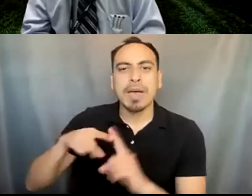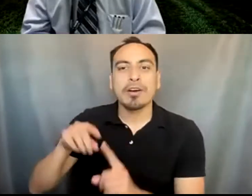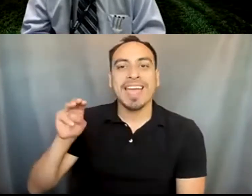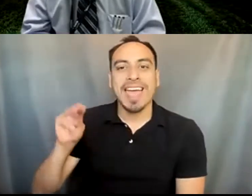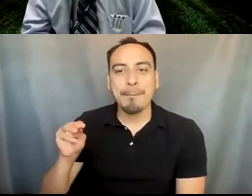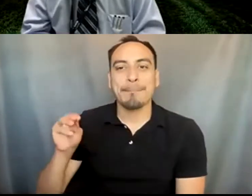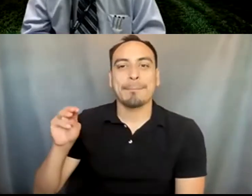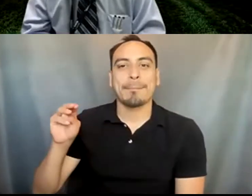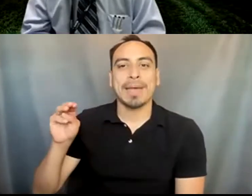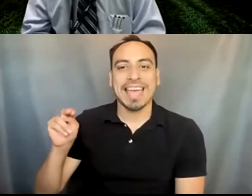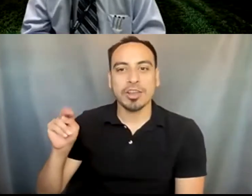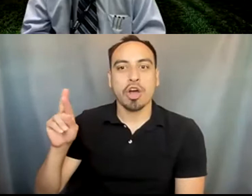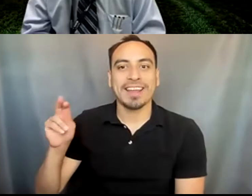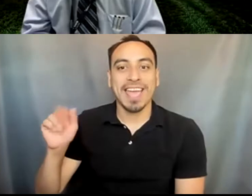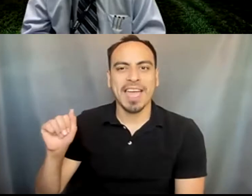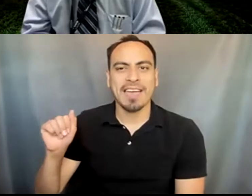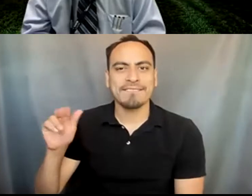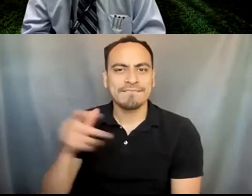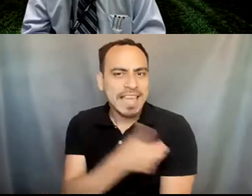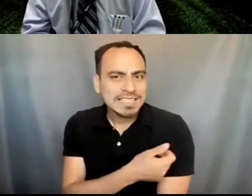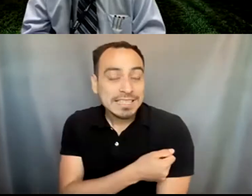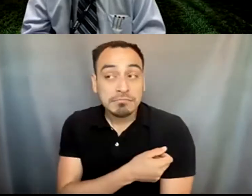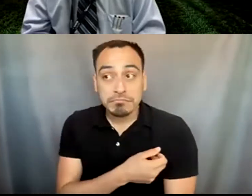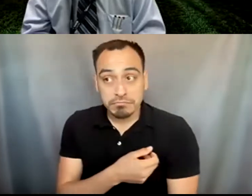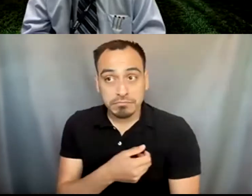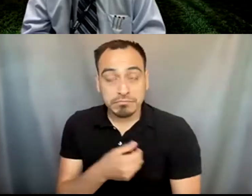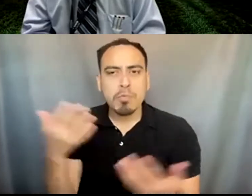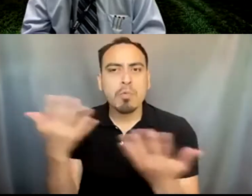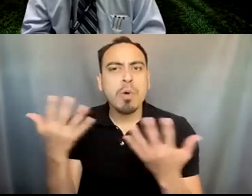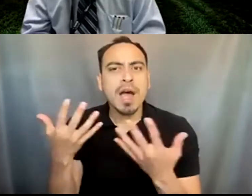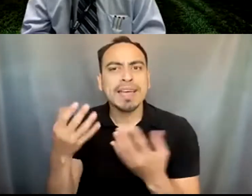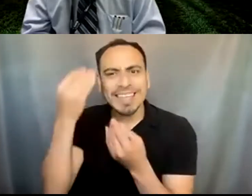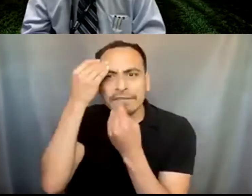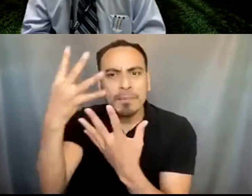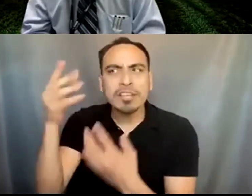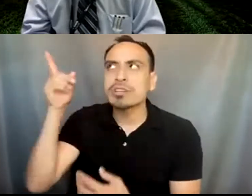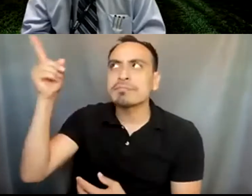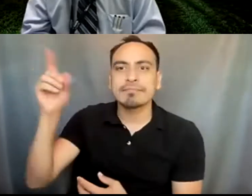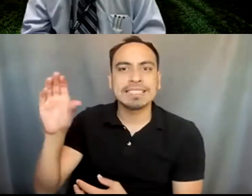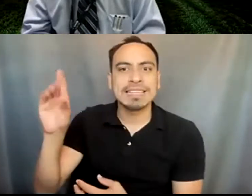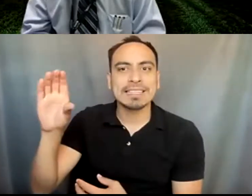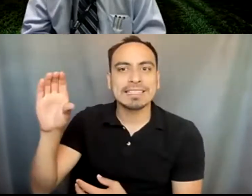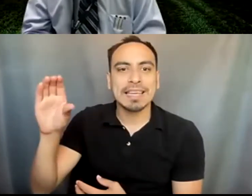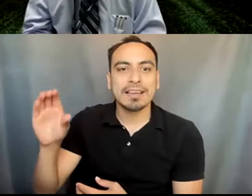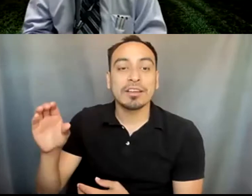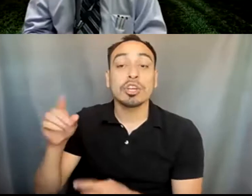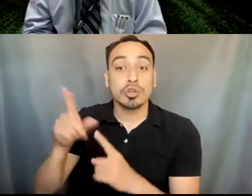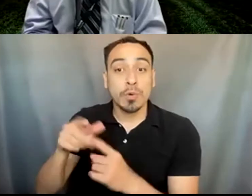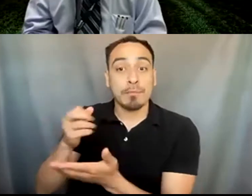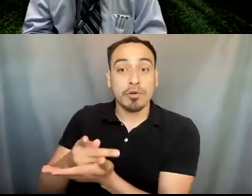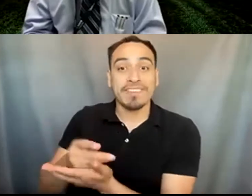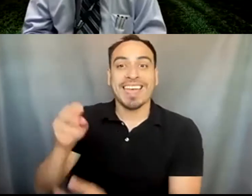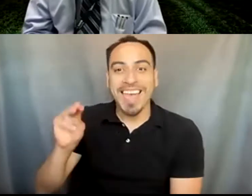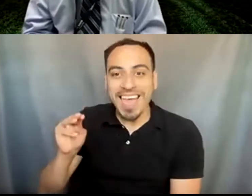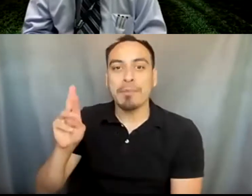What more data or information does the CDC need in order to approve the mRNA vaccines? Has there been